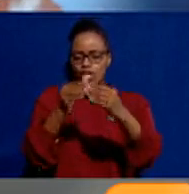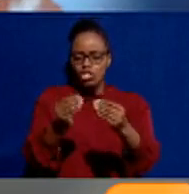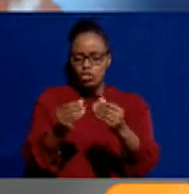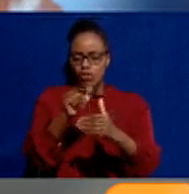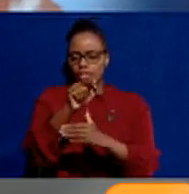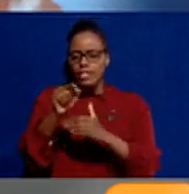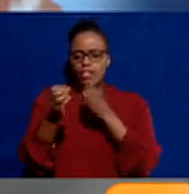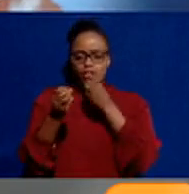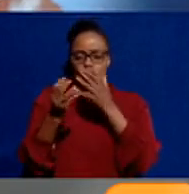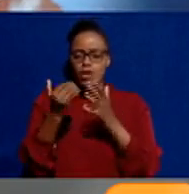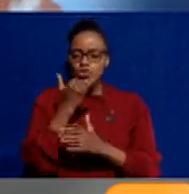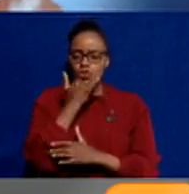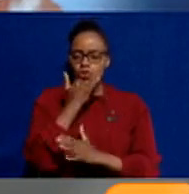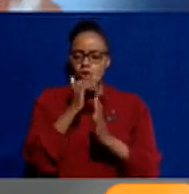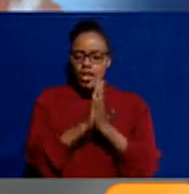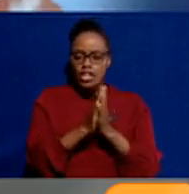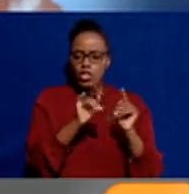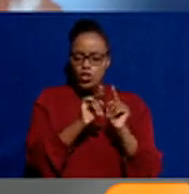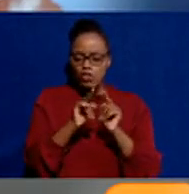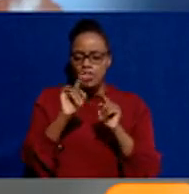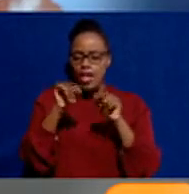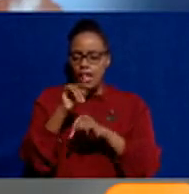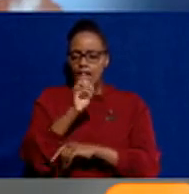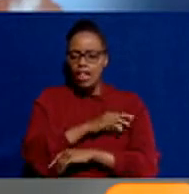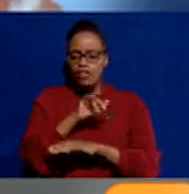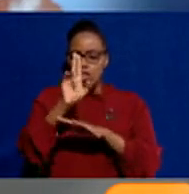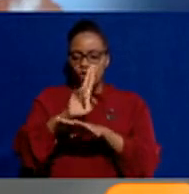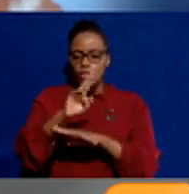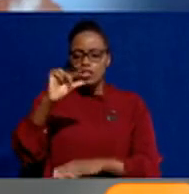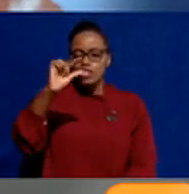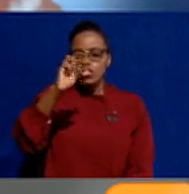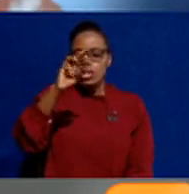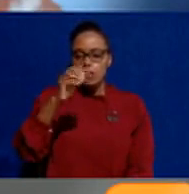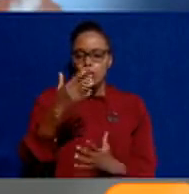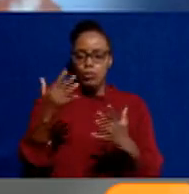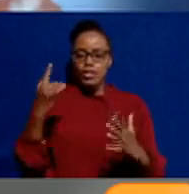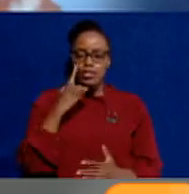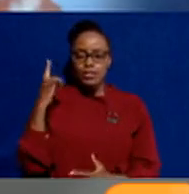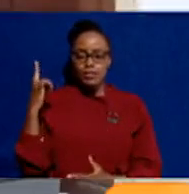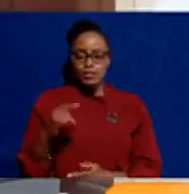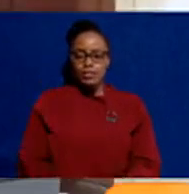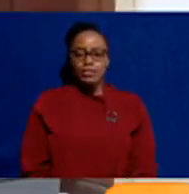addressing misinformation and dispel fears about the use of genetically modified products.